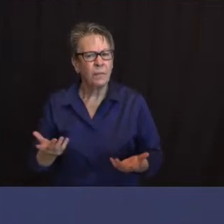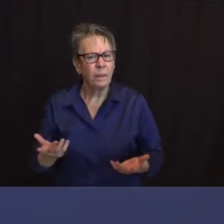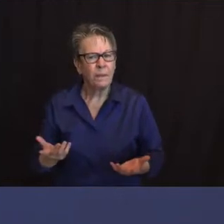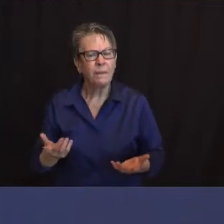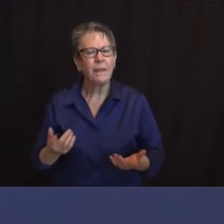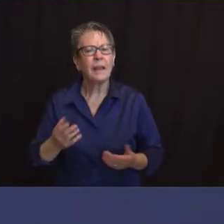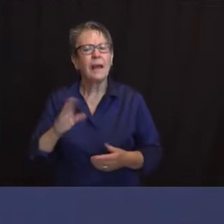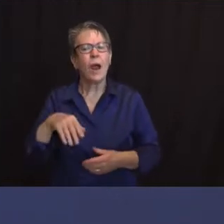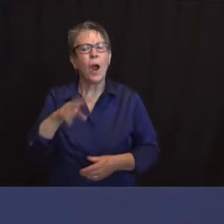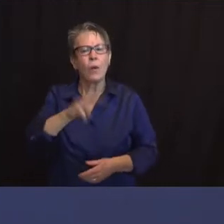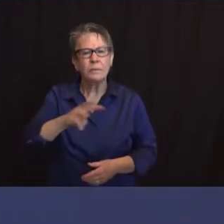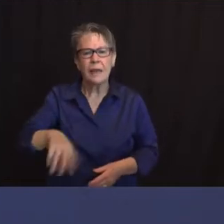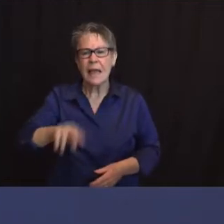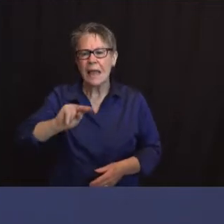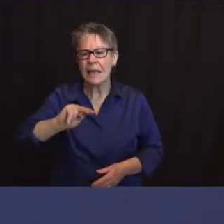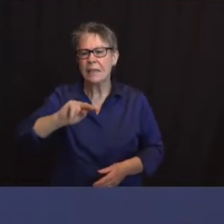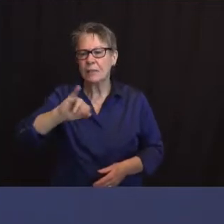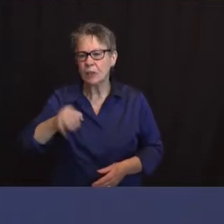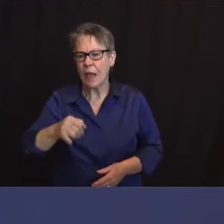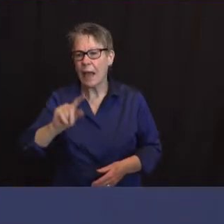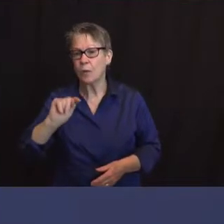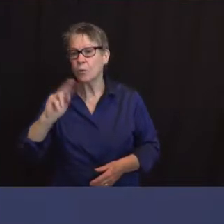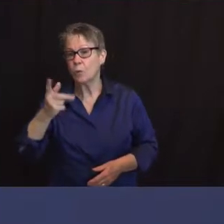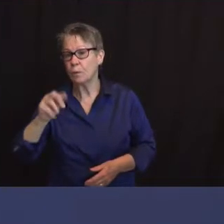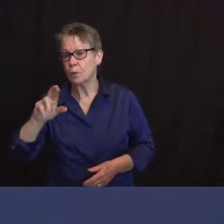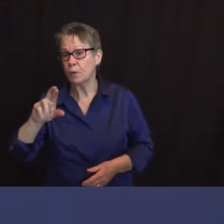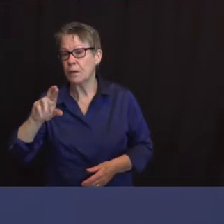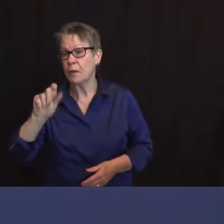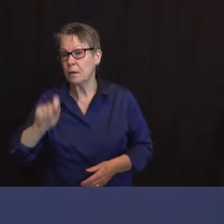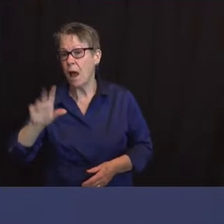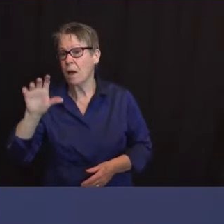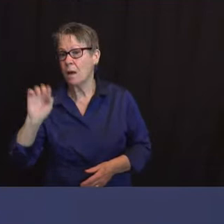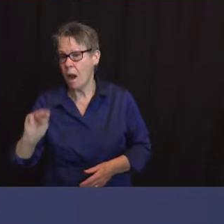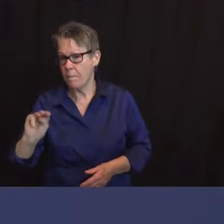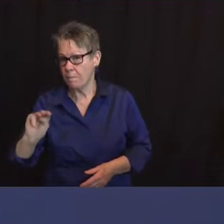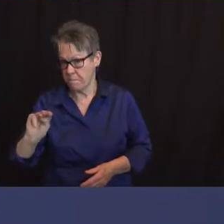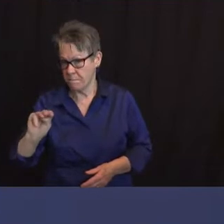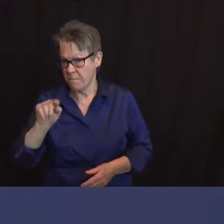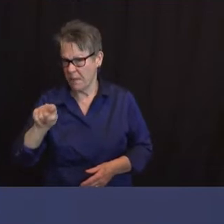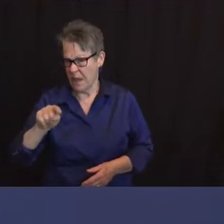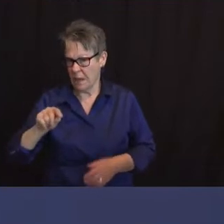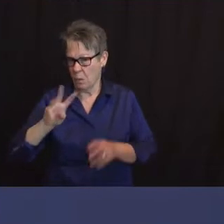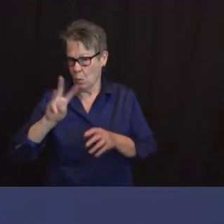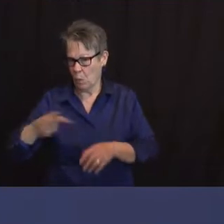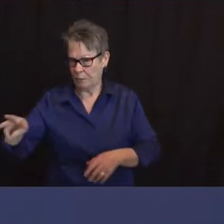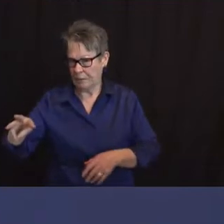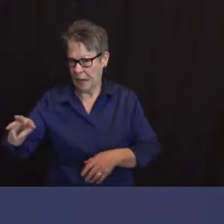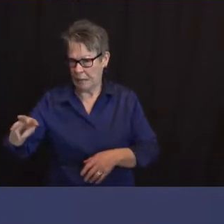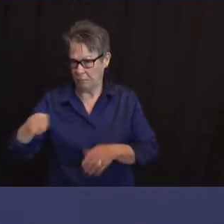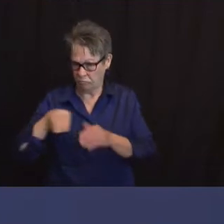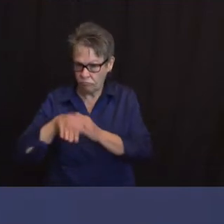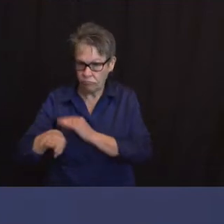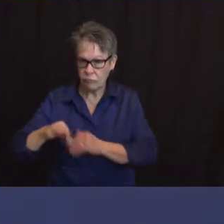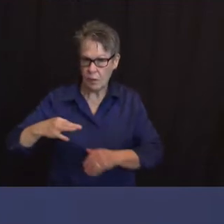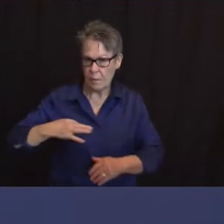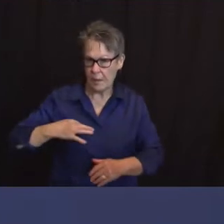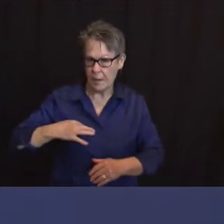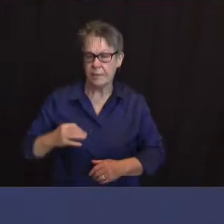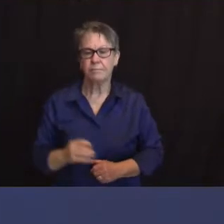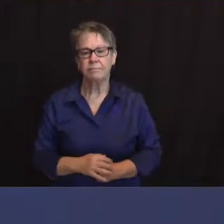start, Dave, with you today, which is breaking the string, I realize, in probably a month going from right to left. We're going to be